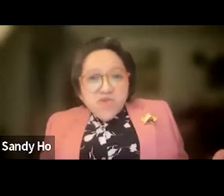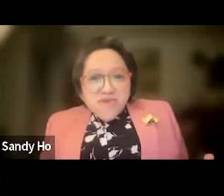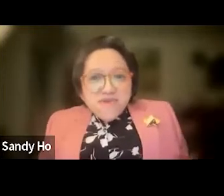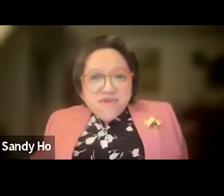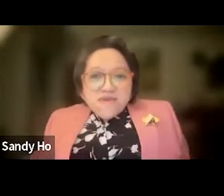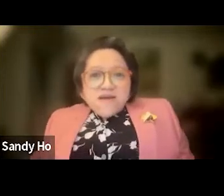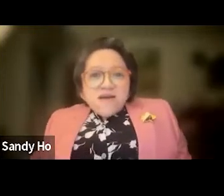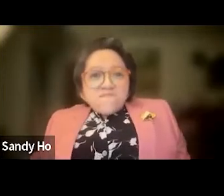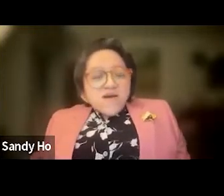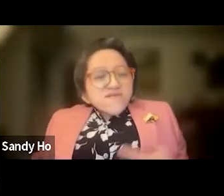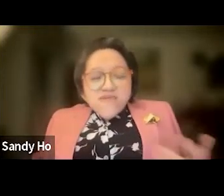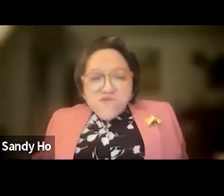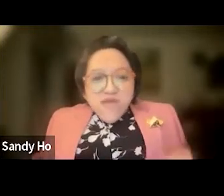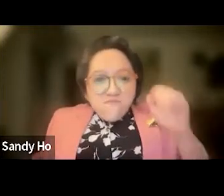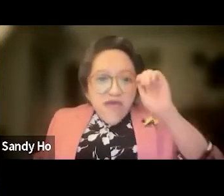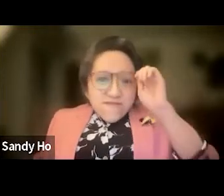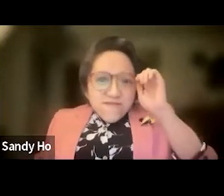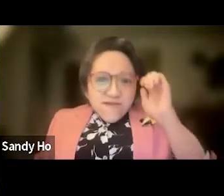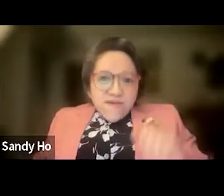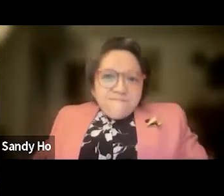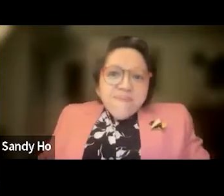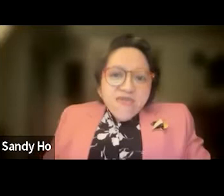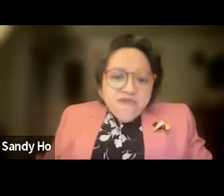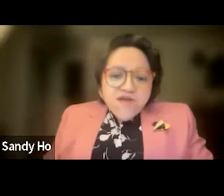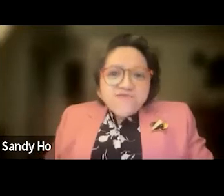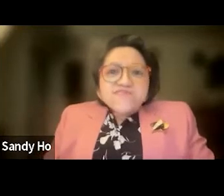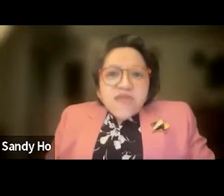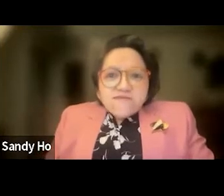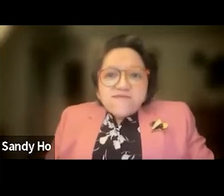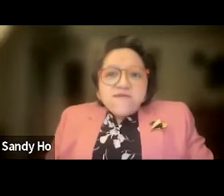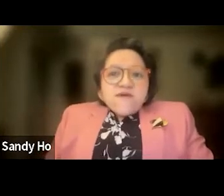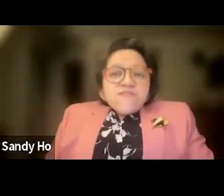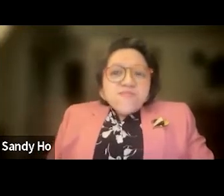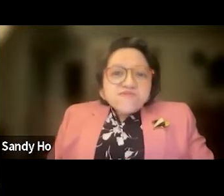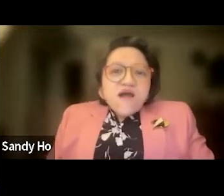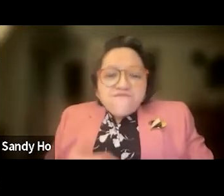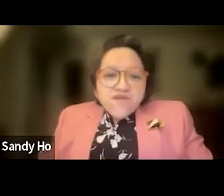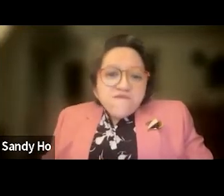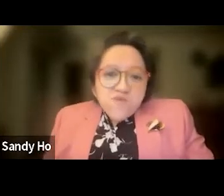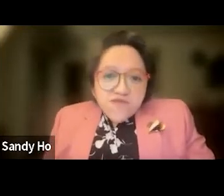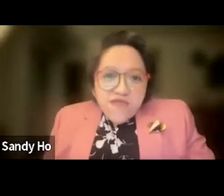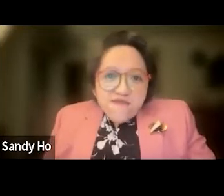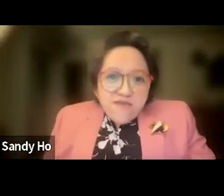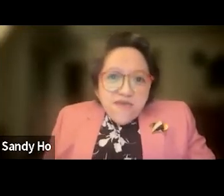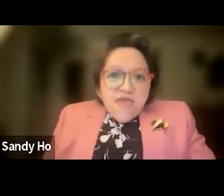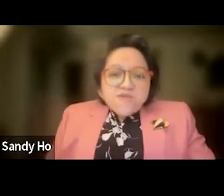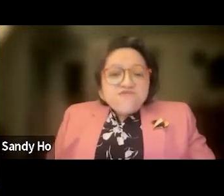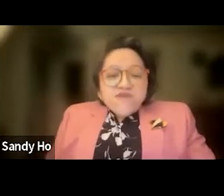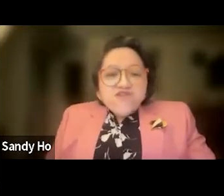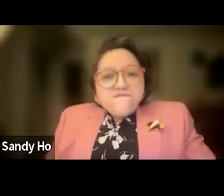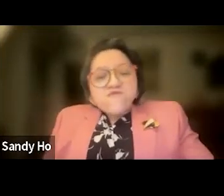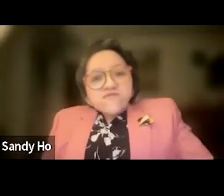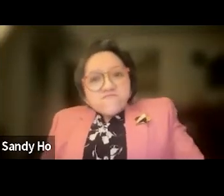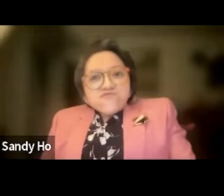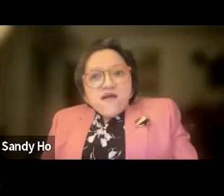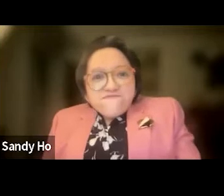CRIP community among disabled comrades, I came to understand that this covering of the wheelchair and this